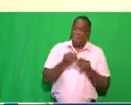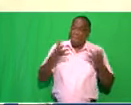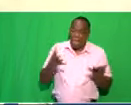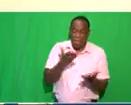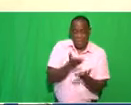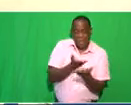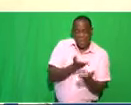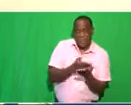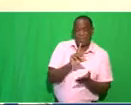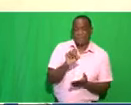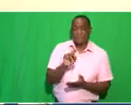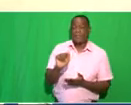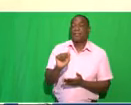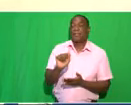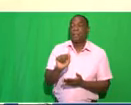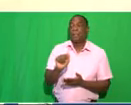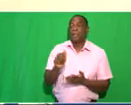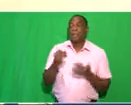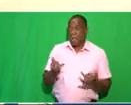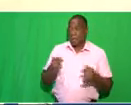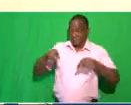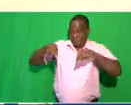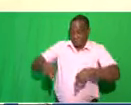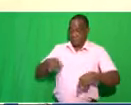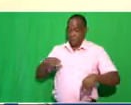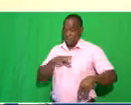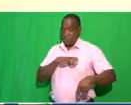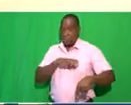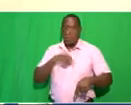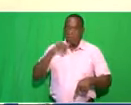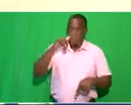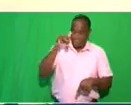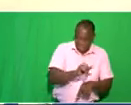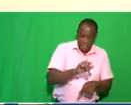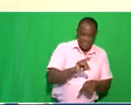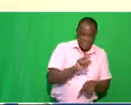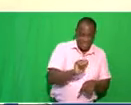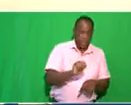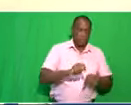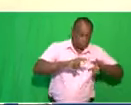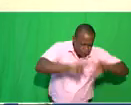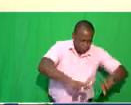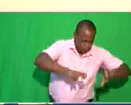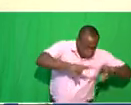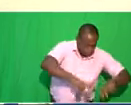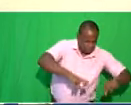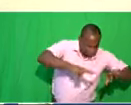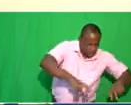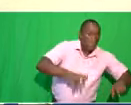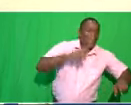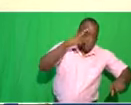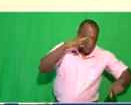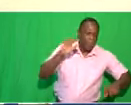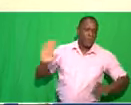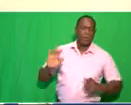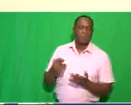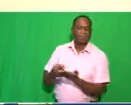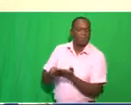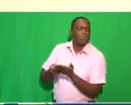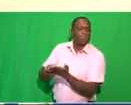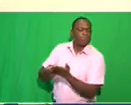is being used actually by this present committee in its deliberations, so that it's not an idle